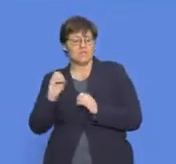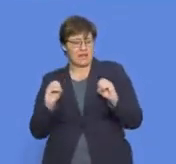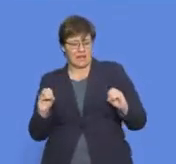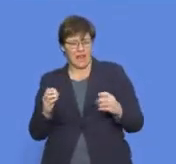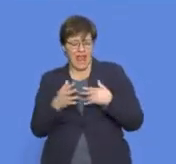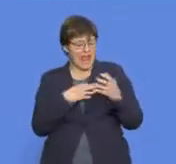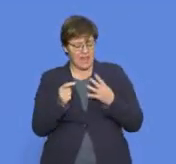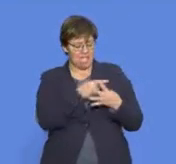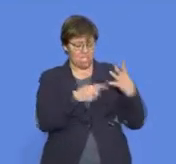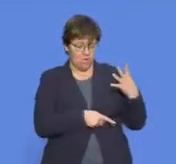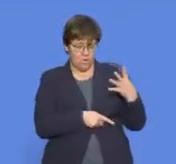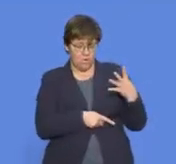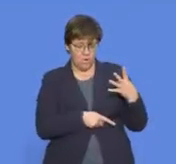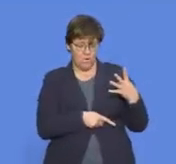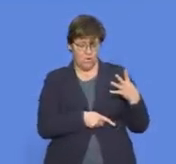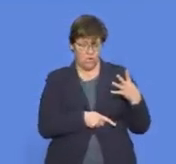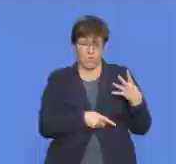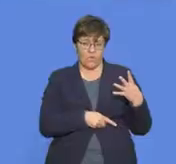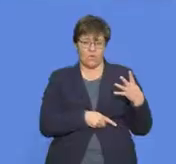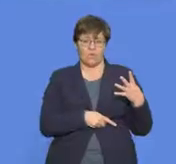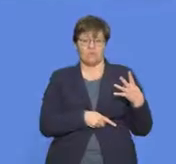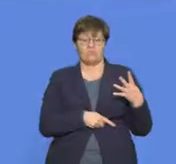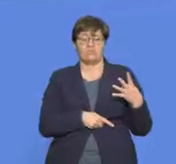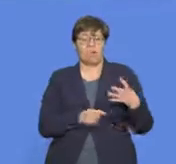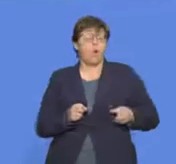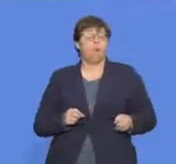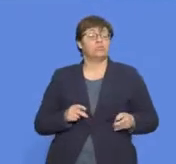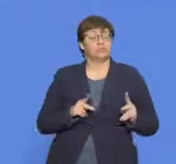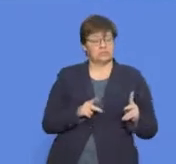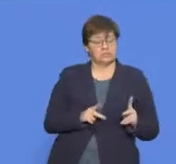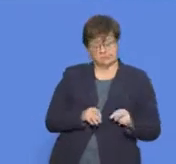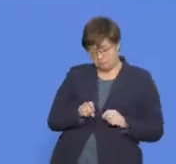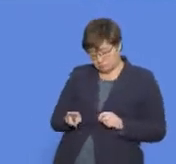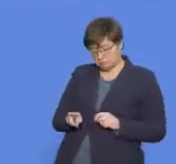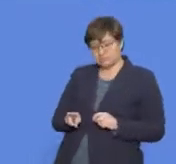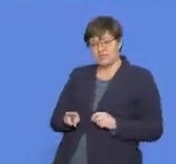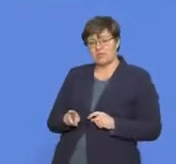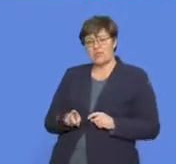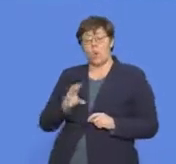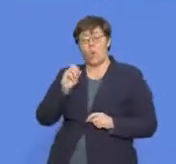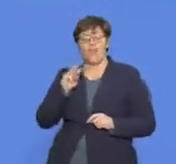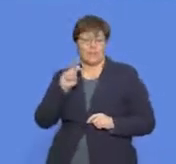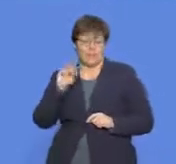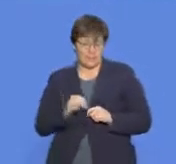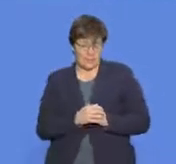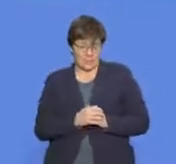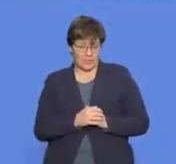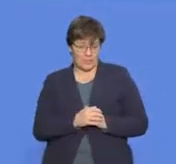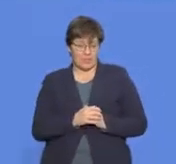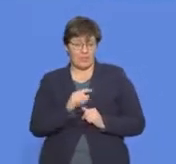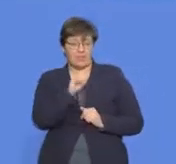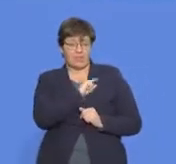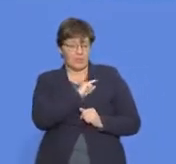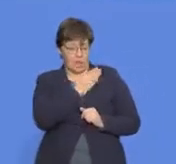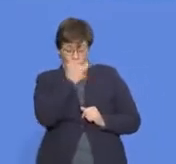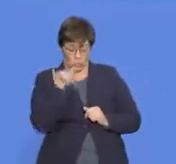one of those 4 would then have the chance of fertilizing the ovum. So that is why we say